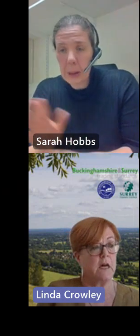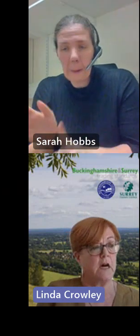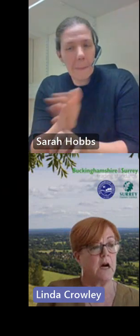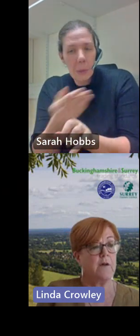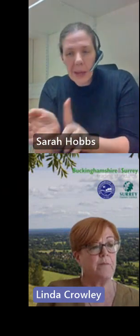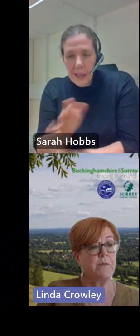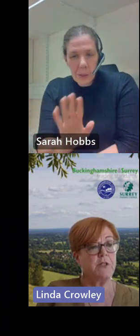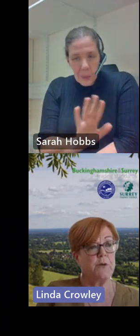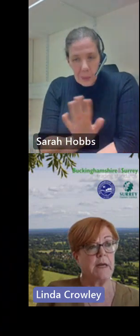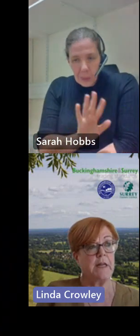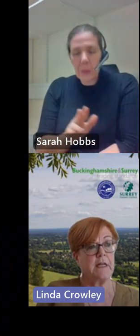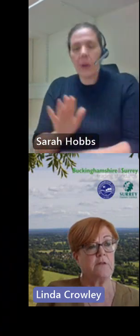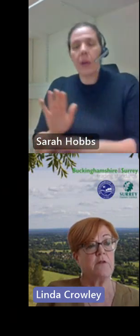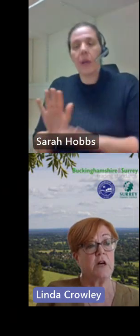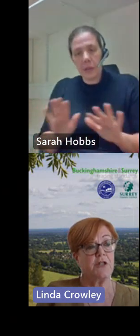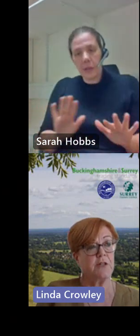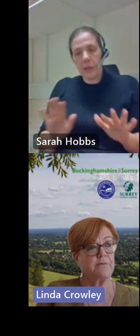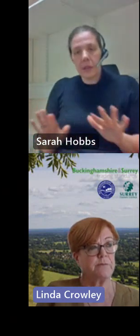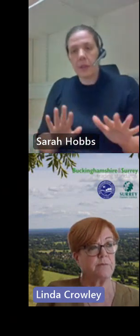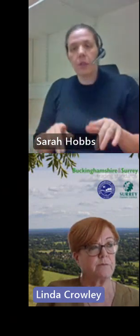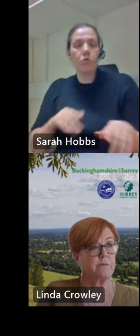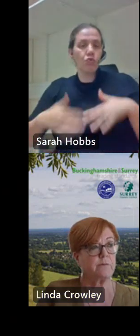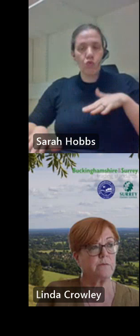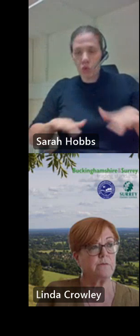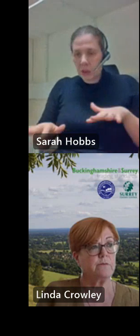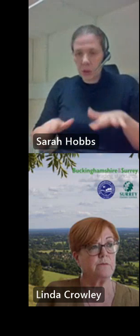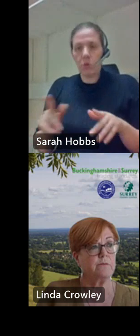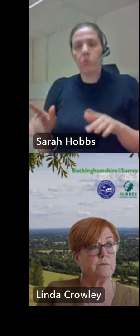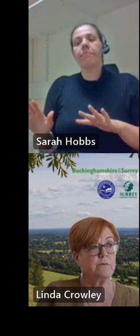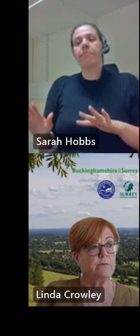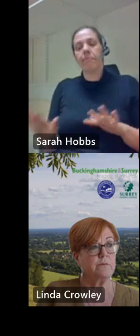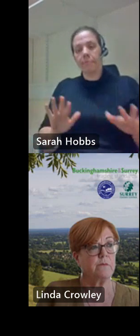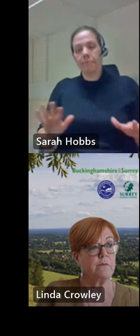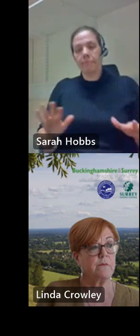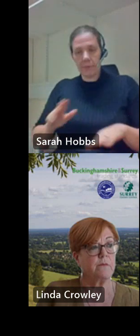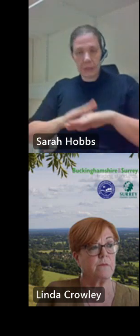persuaded to do anything in a rush.